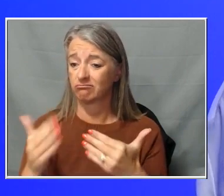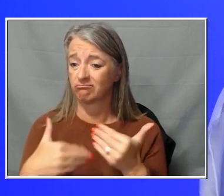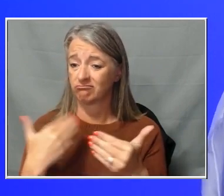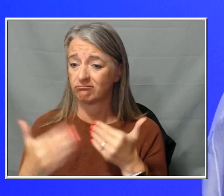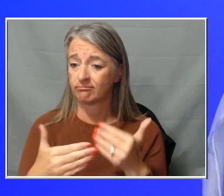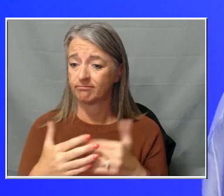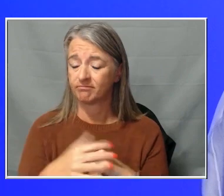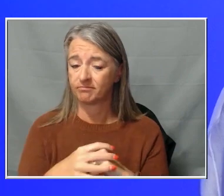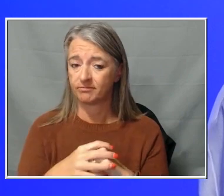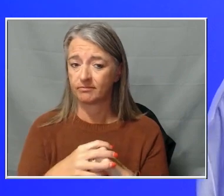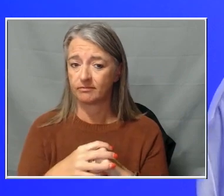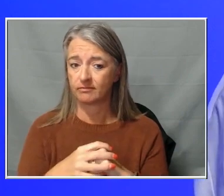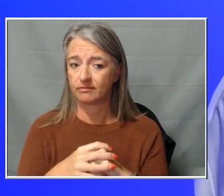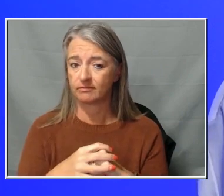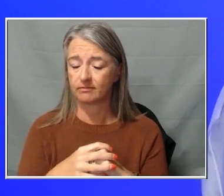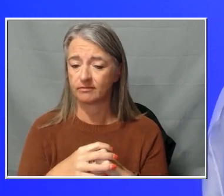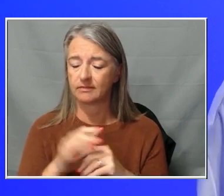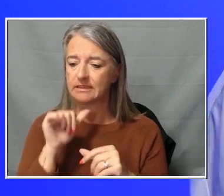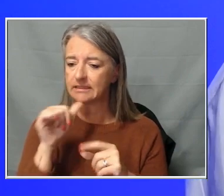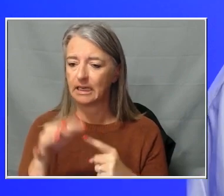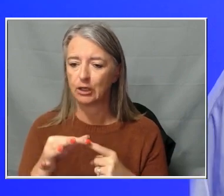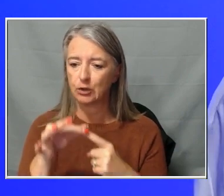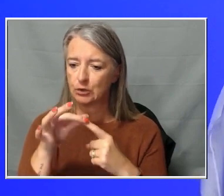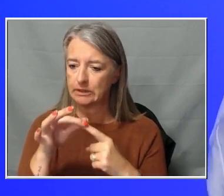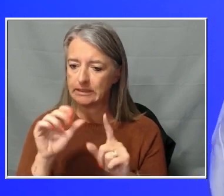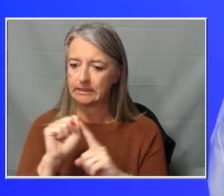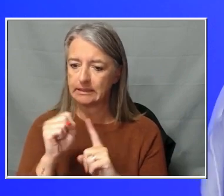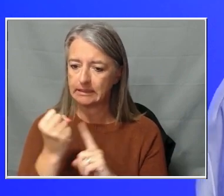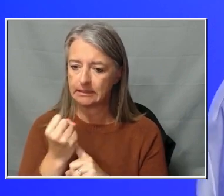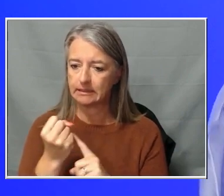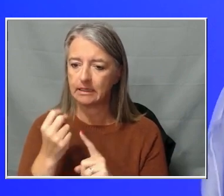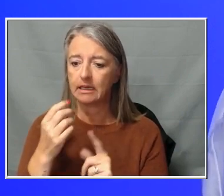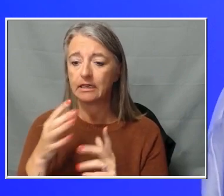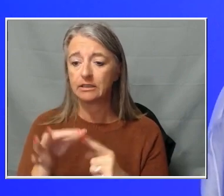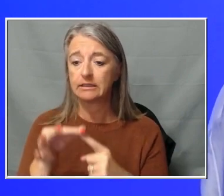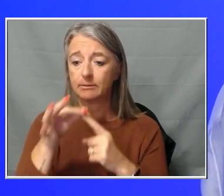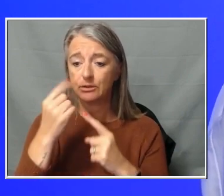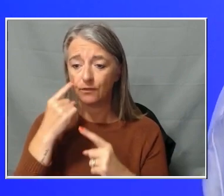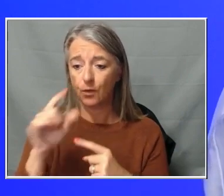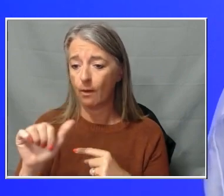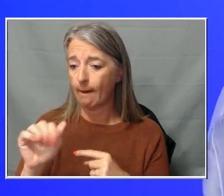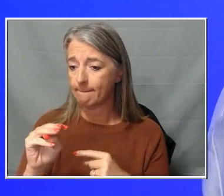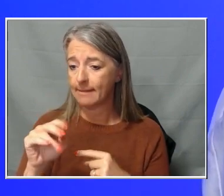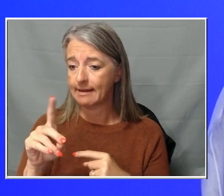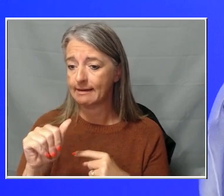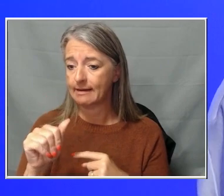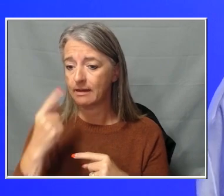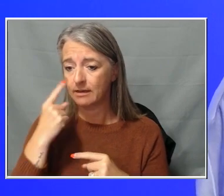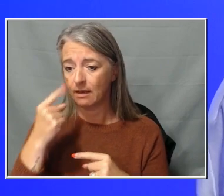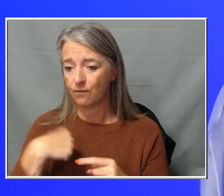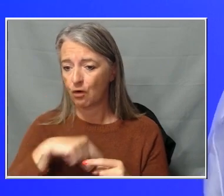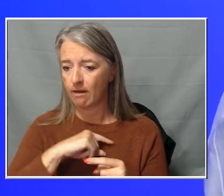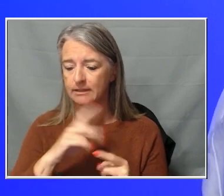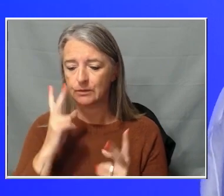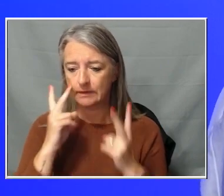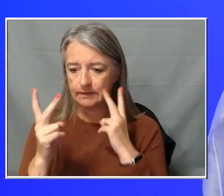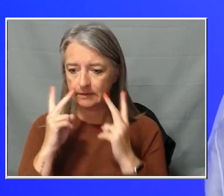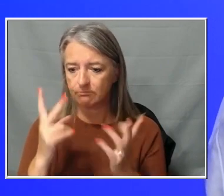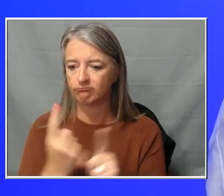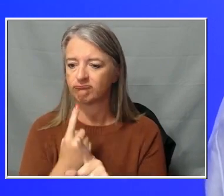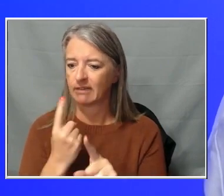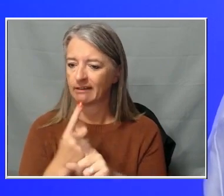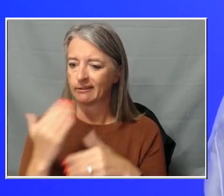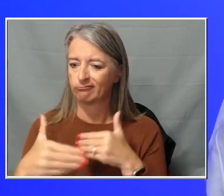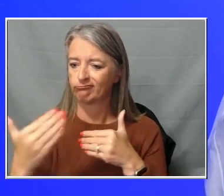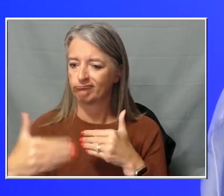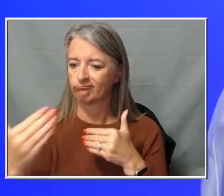not a unique case for us. It's a unique case for Amanda, obviously, yeah. But for us, not a unique case. We do this on regular basis. And